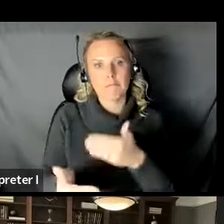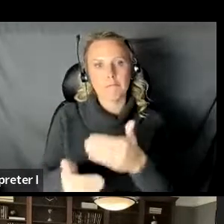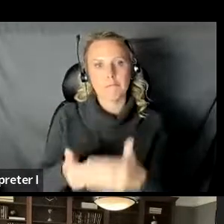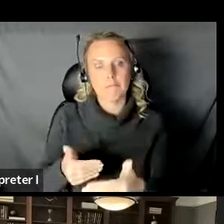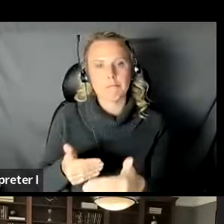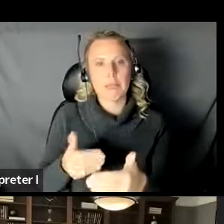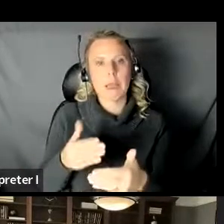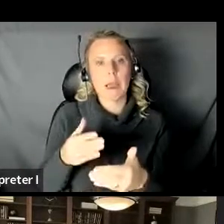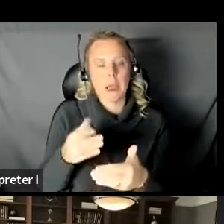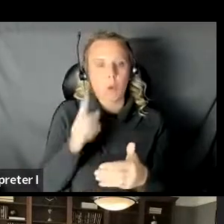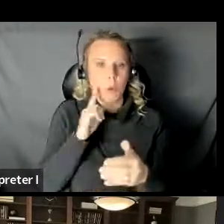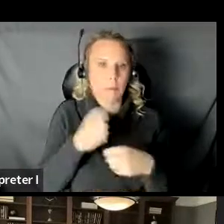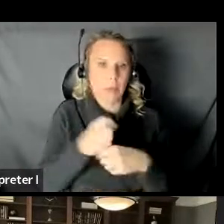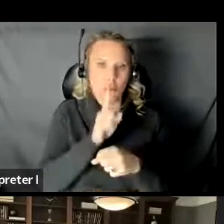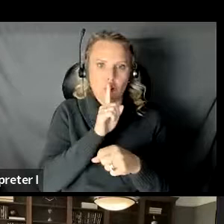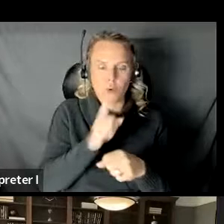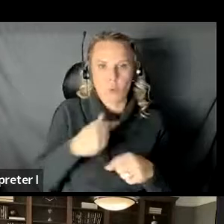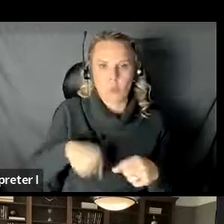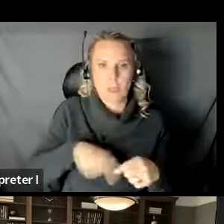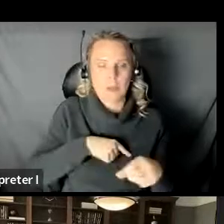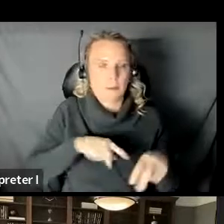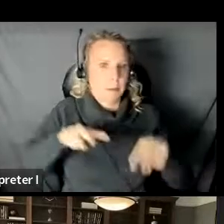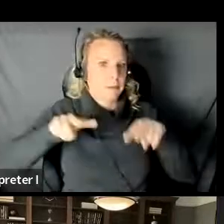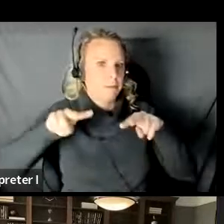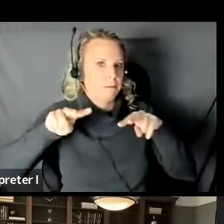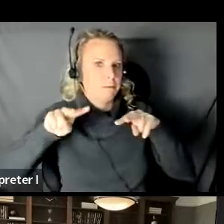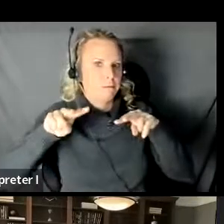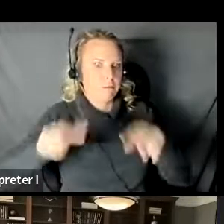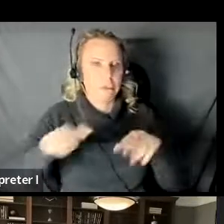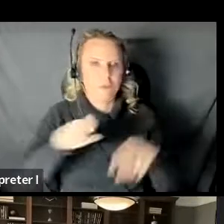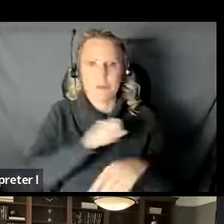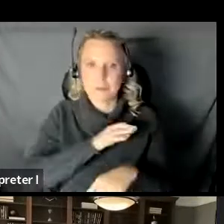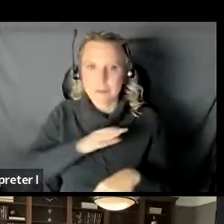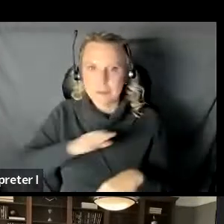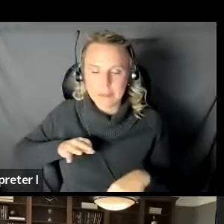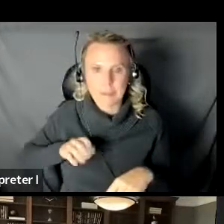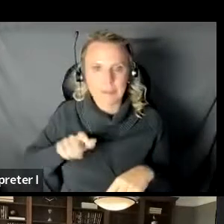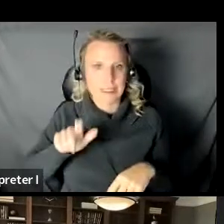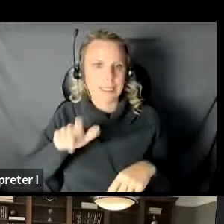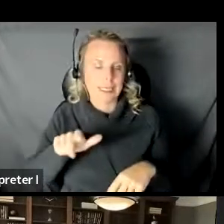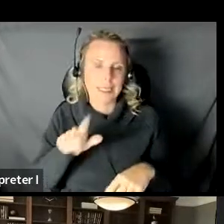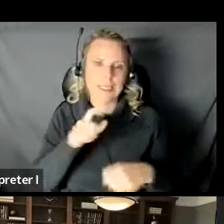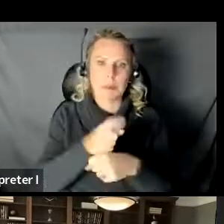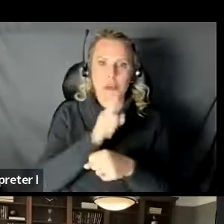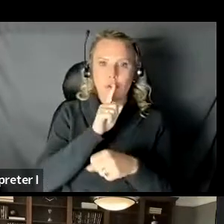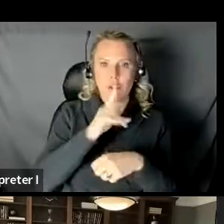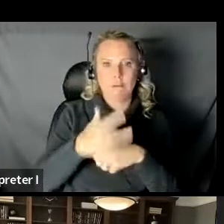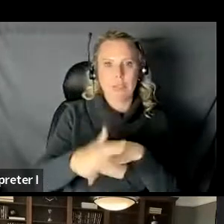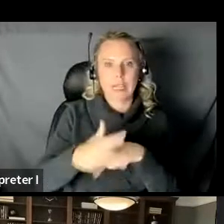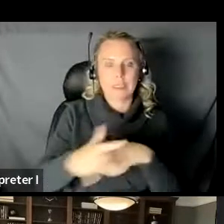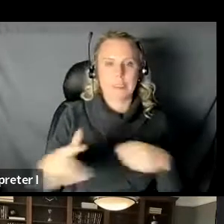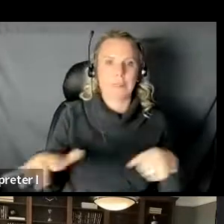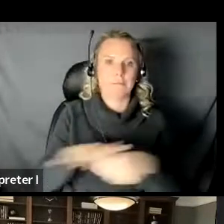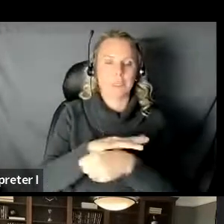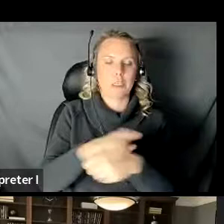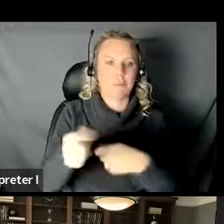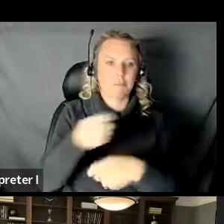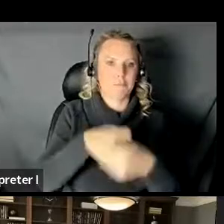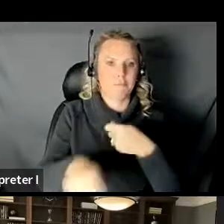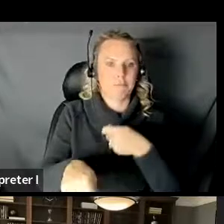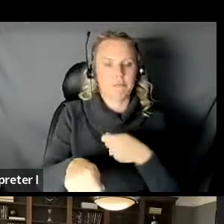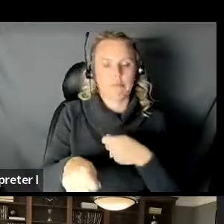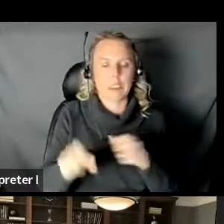on and continue to be vigilant of staffing up and ensuring vacancies are